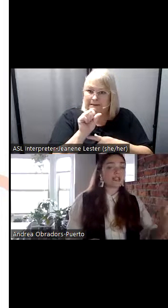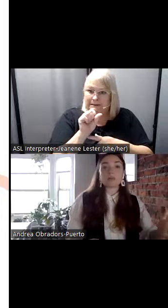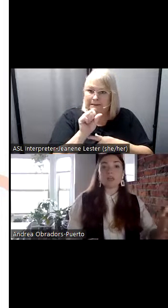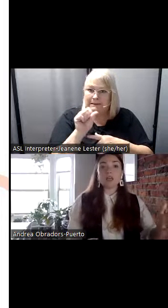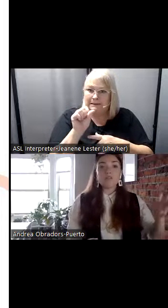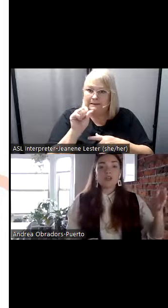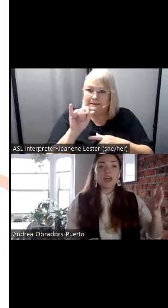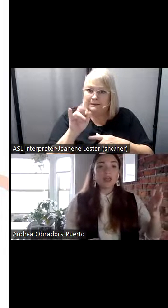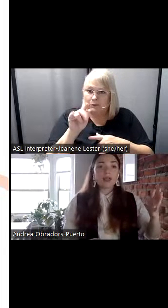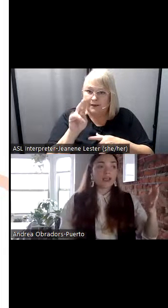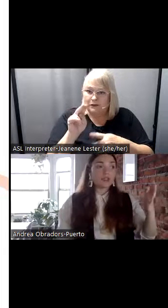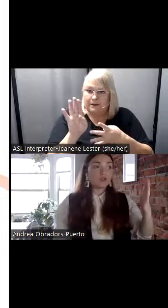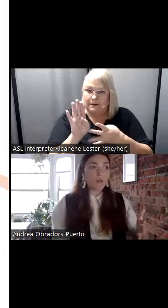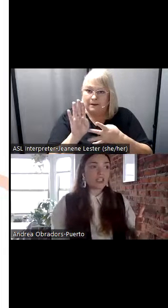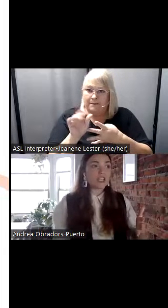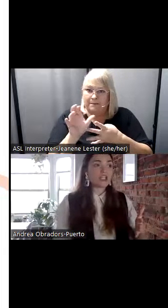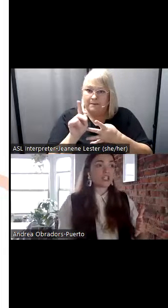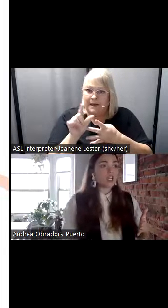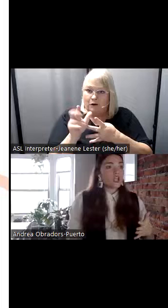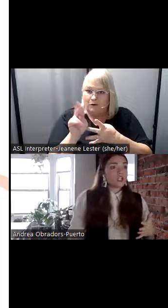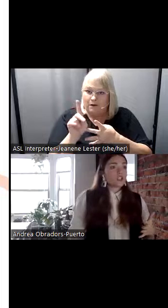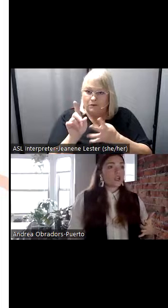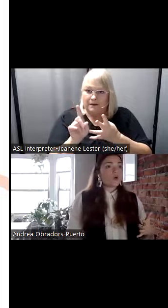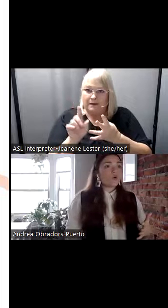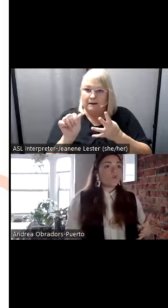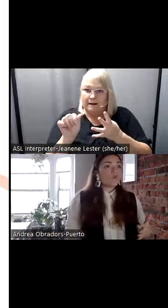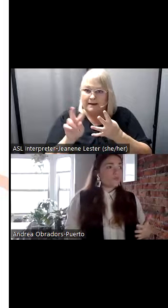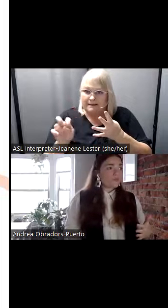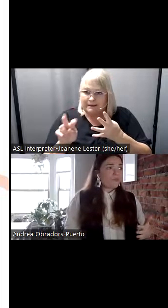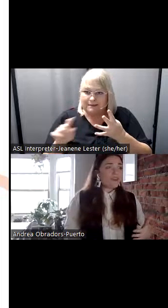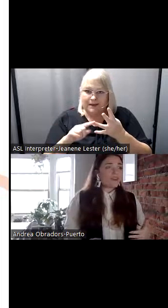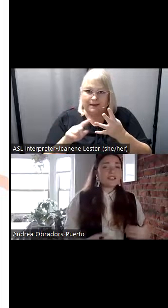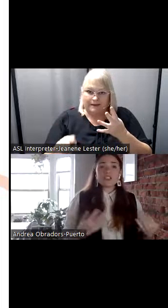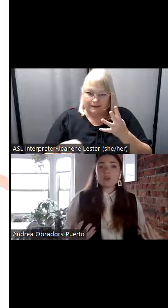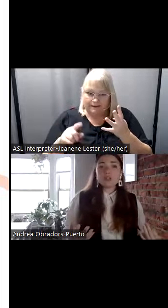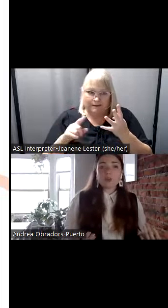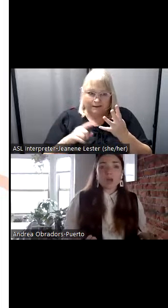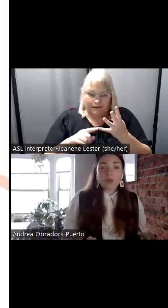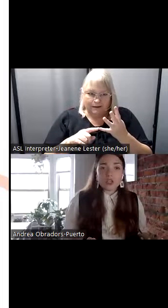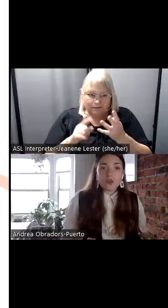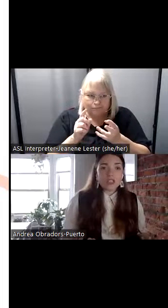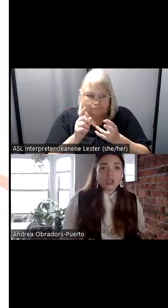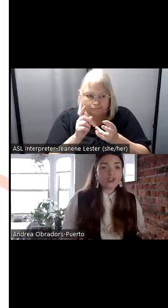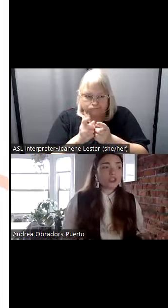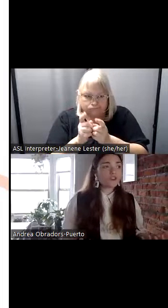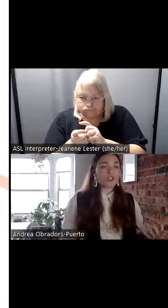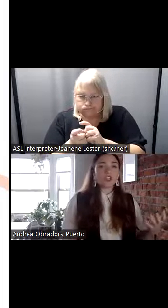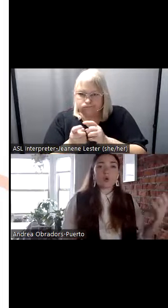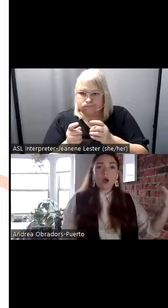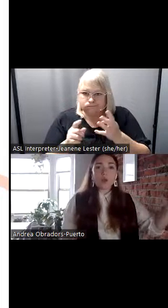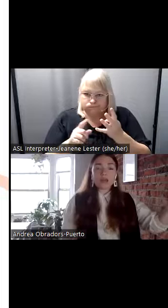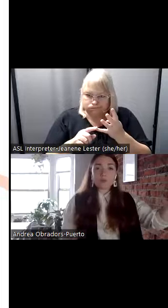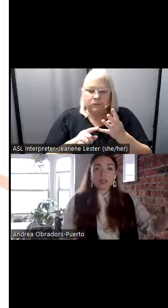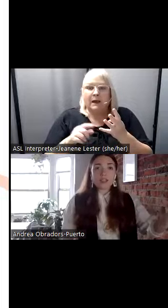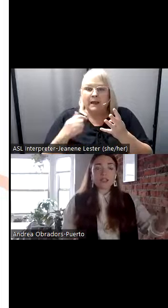background, assessment, and recommendation. So this is a tool that we commonly use at Seattle Children's. So